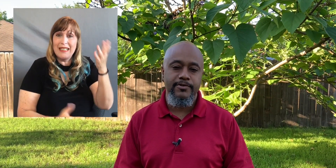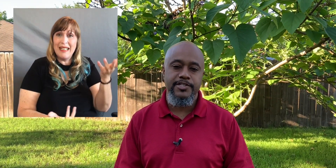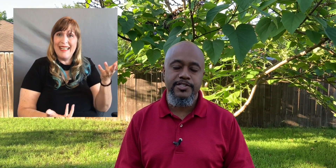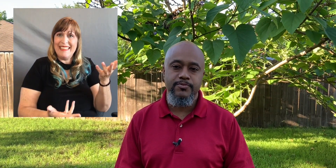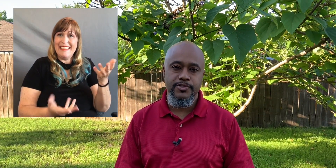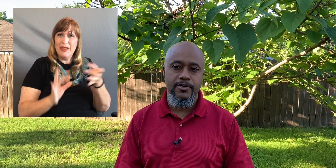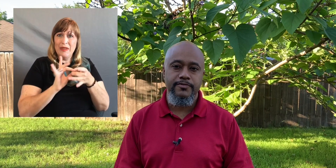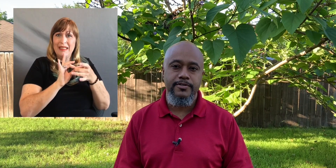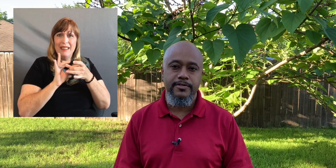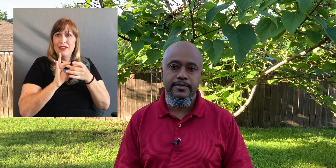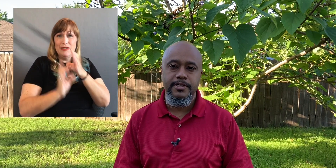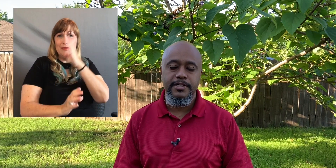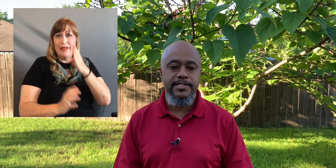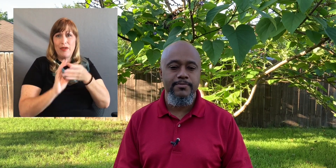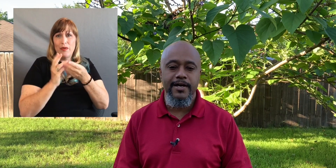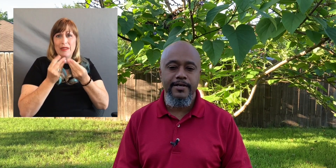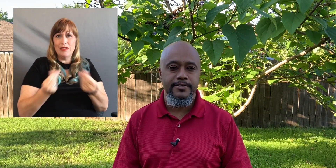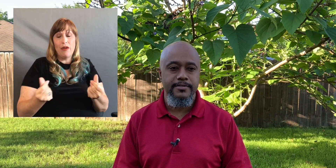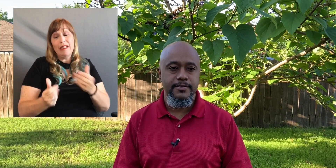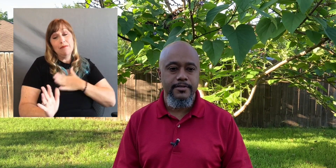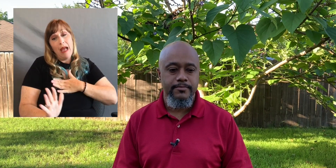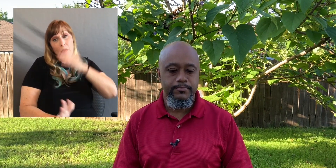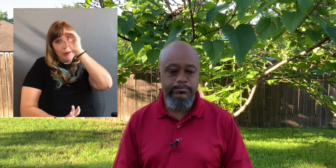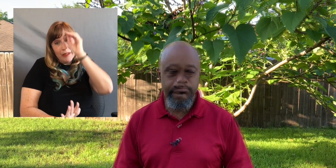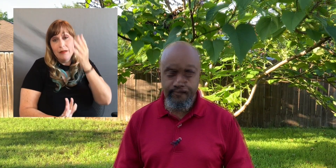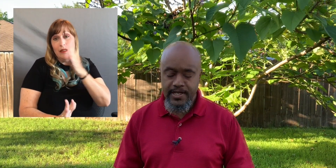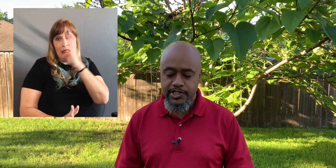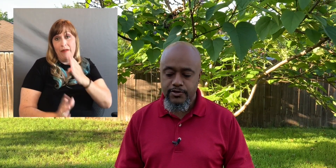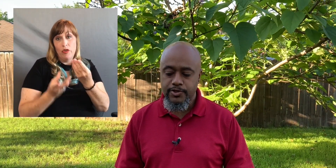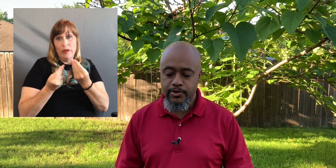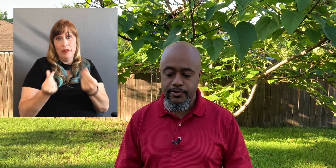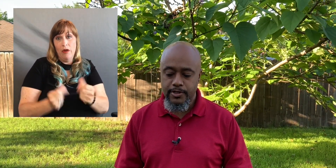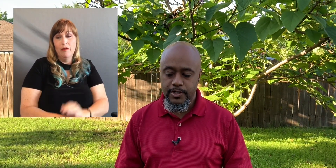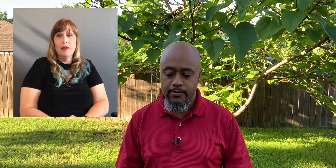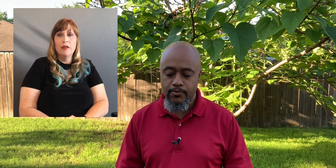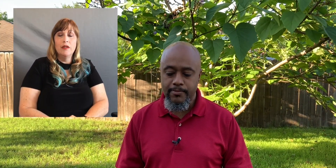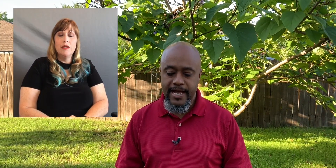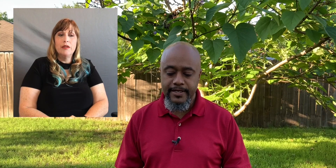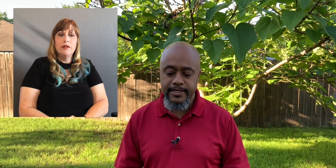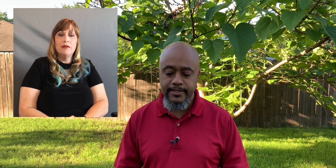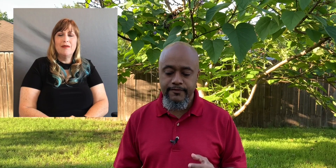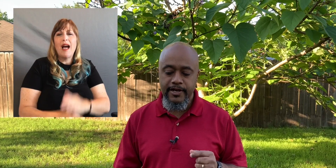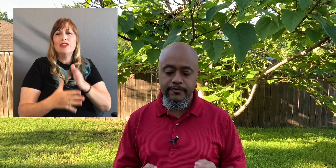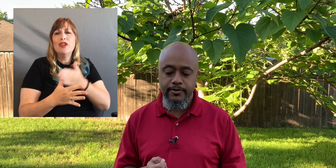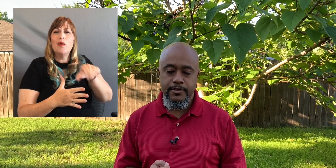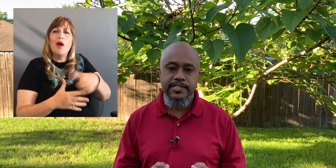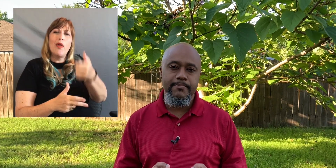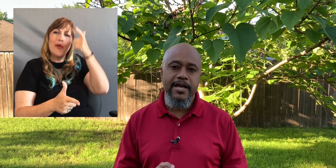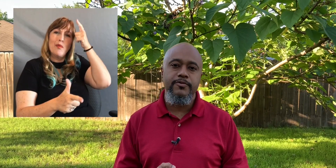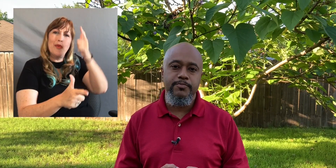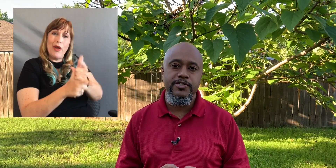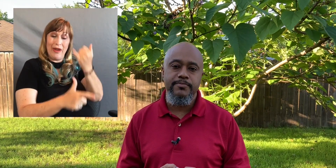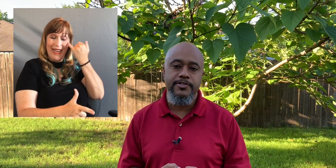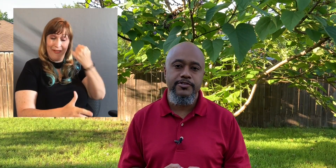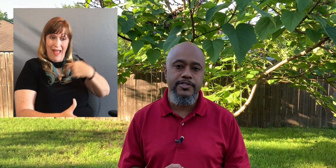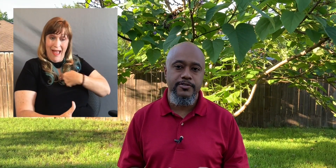that relationship resolved, at least in my eyes. I shared with the brother a while back that if I ever step back